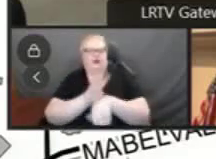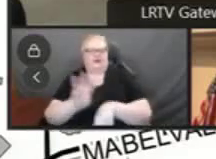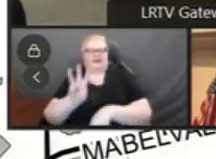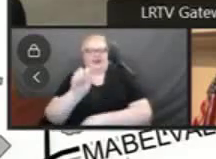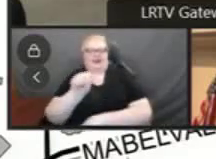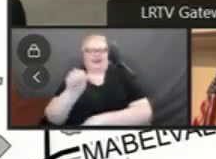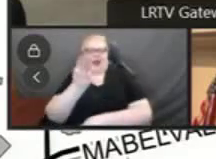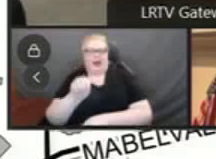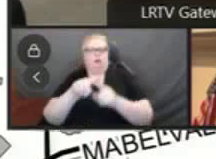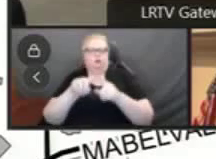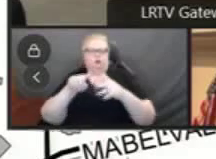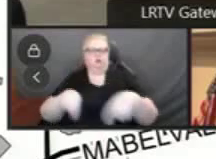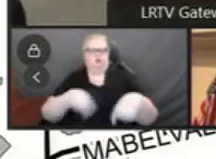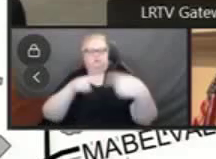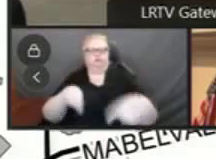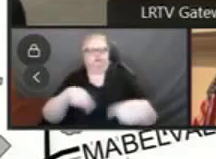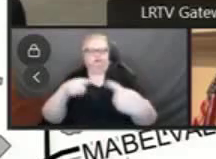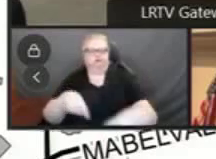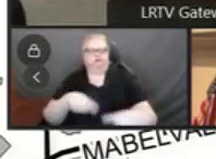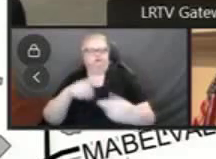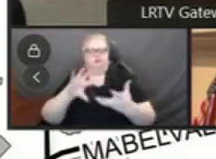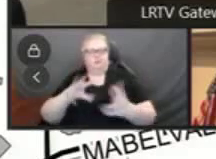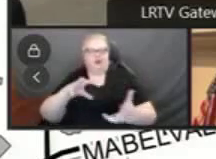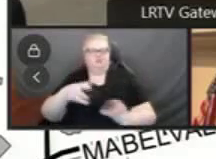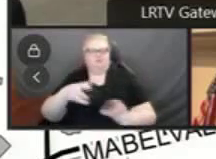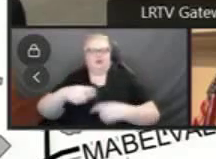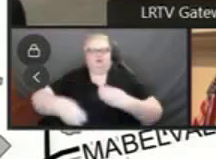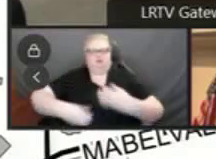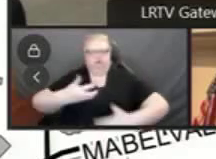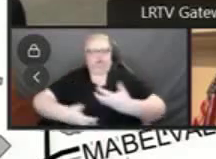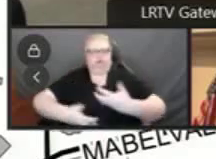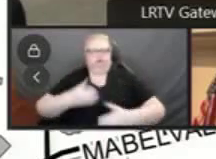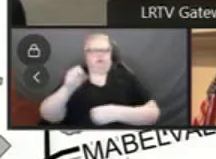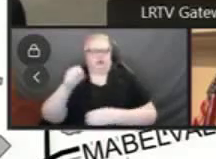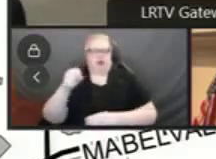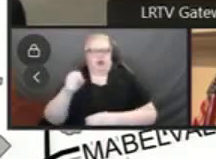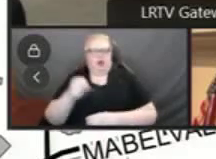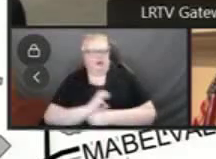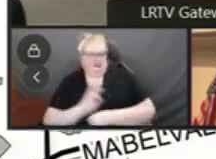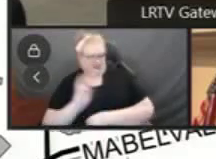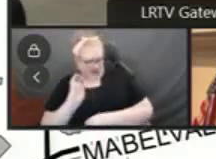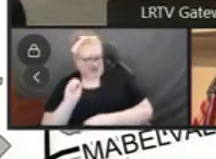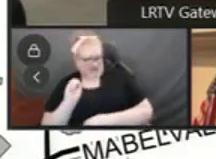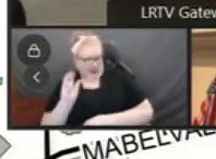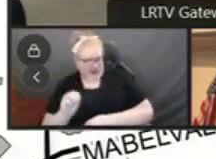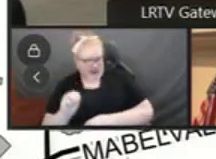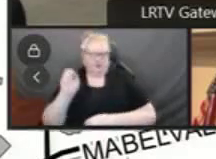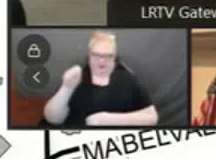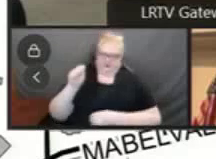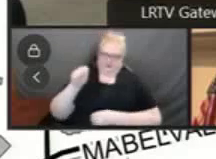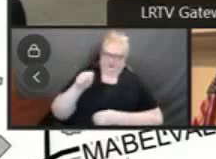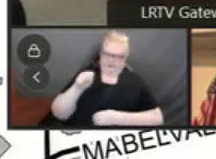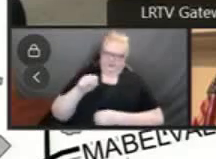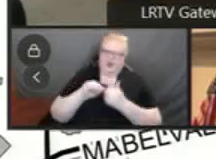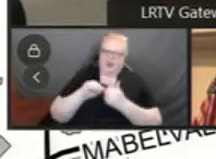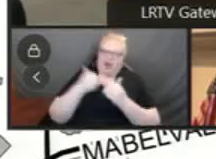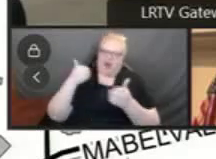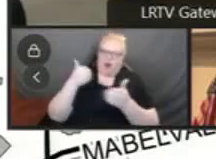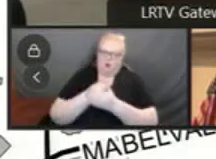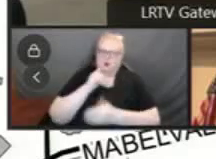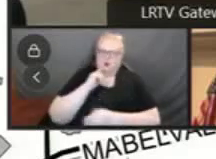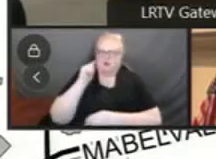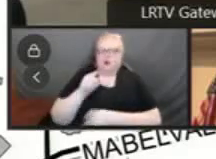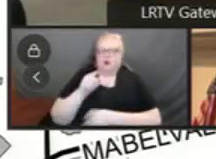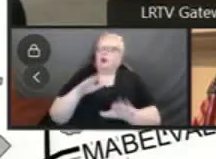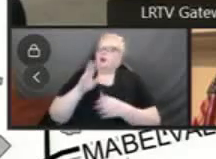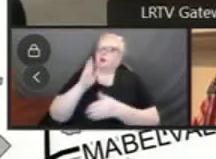Yes. That's when the operation can start. How close is this? Here a couple of weeks ago, we was